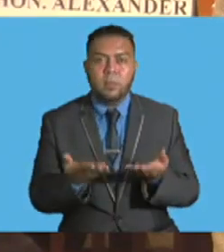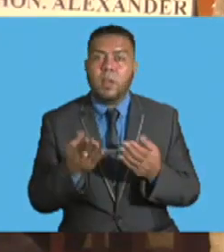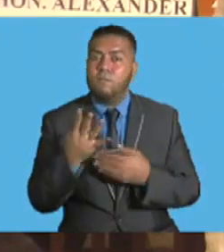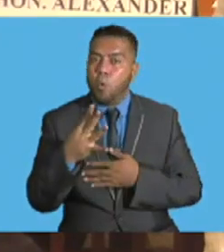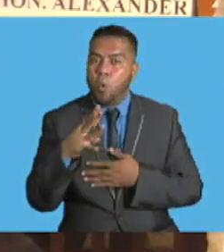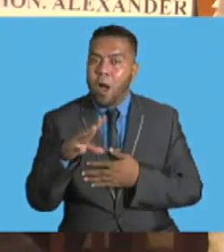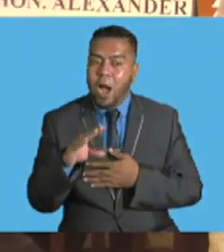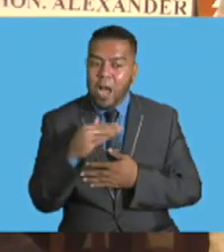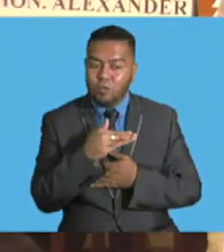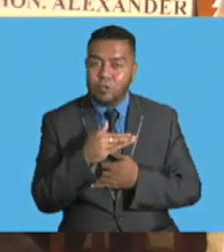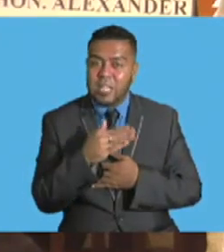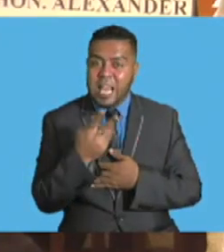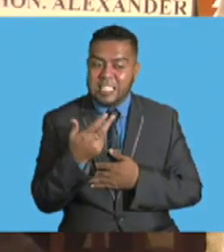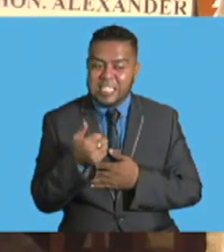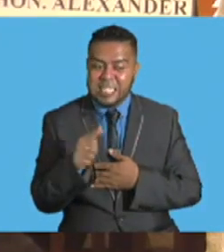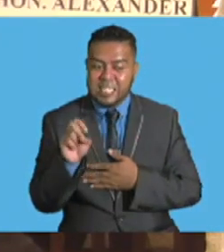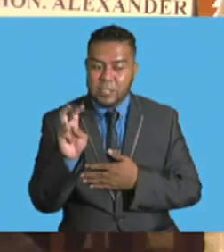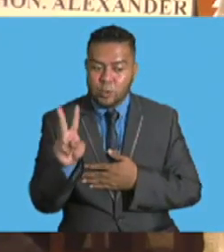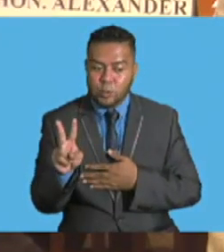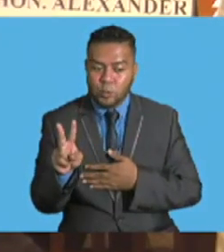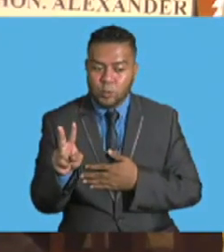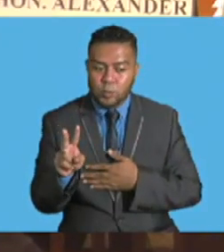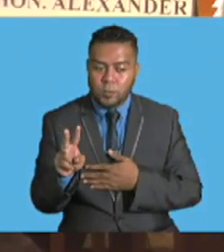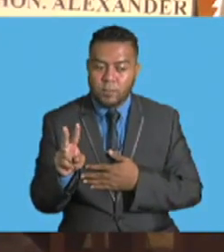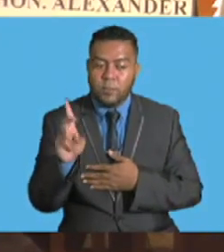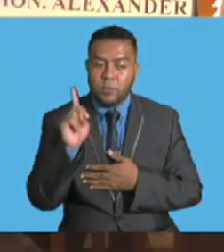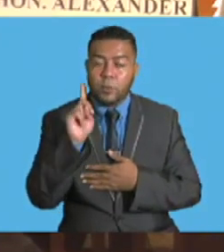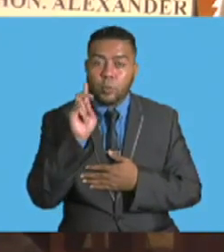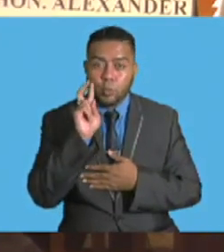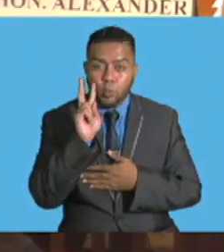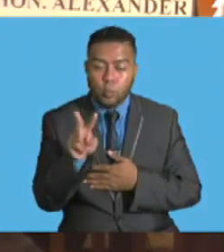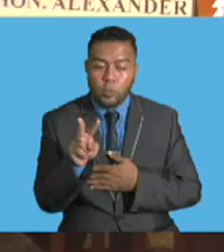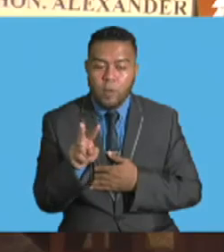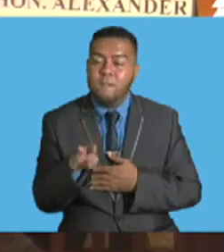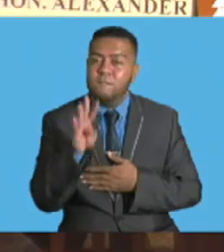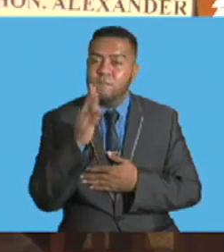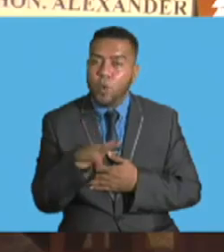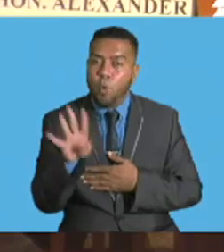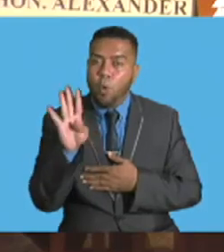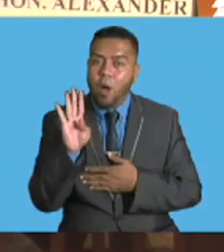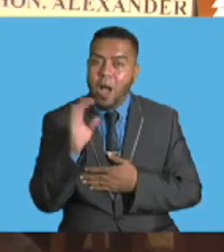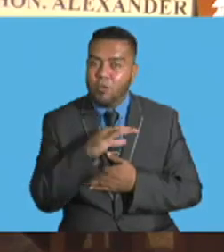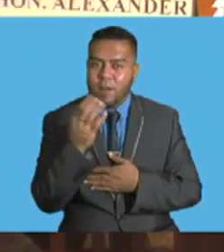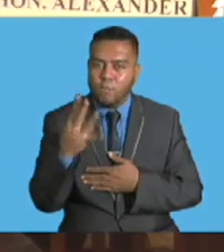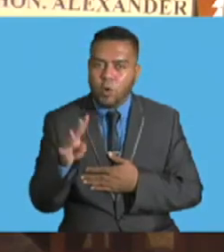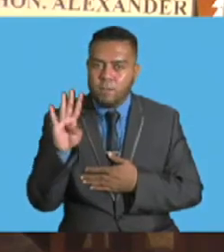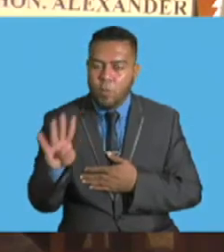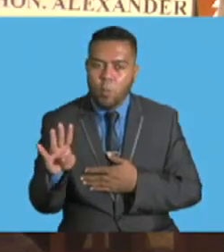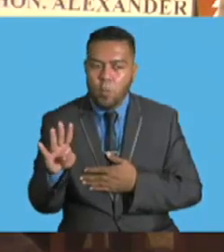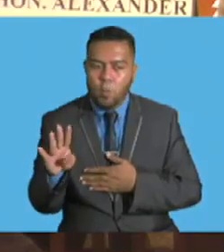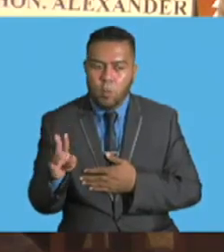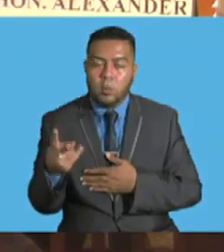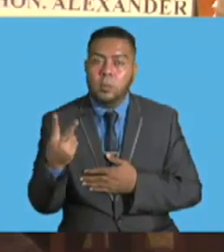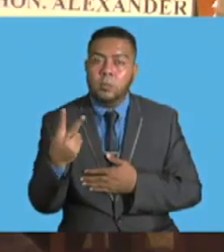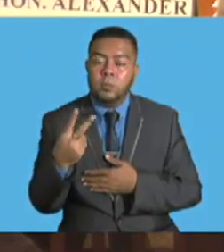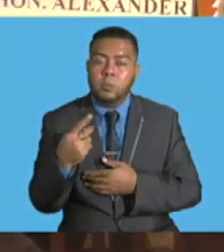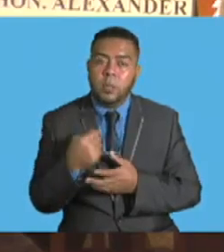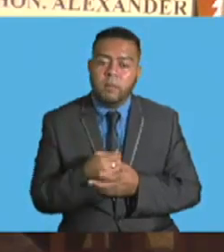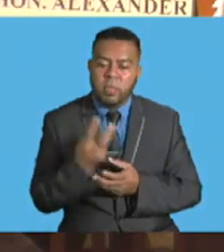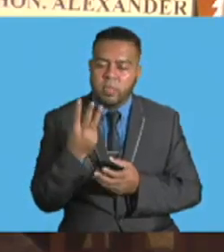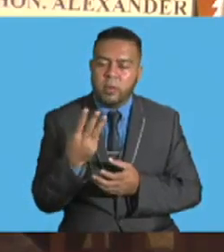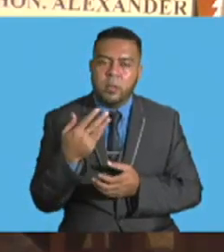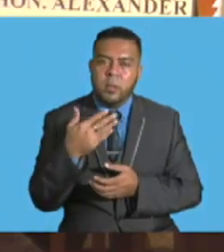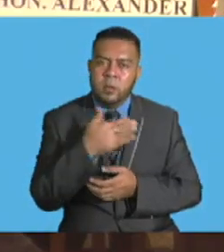462, if we look at 2017, 444 offenses, 2018,